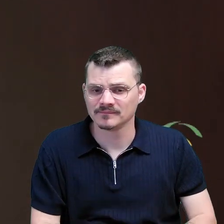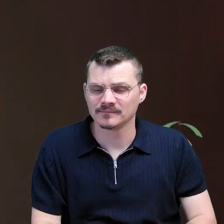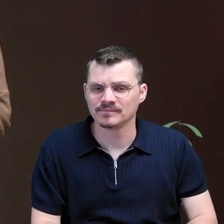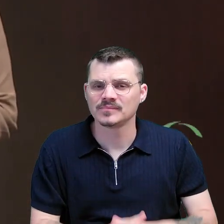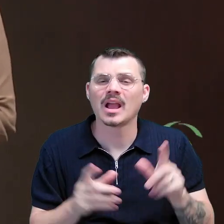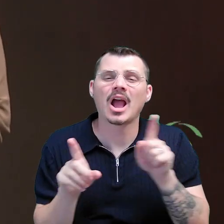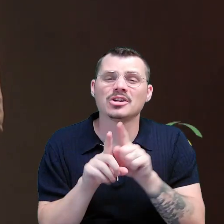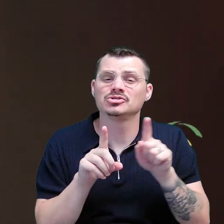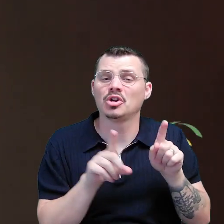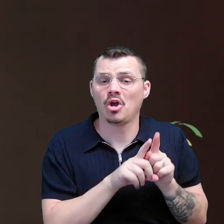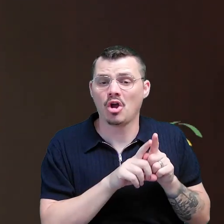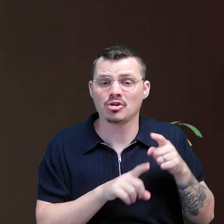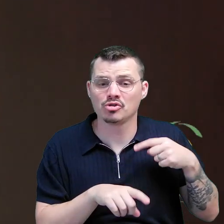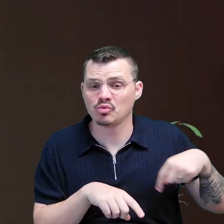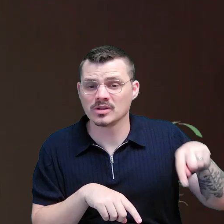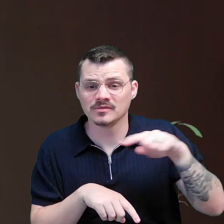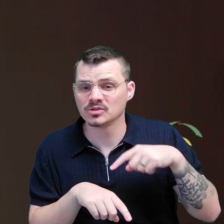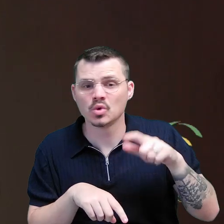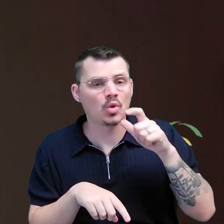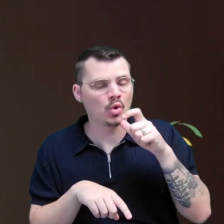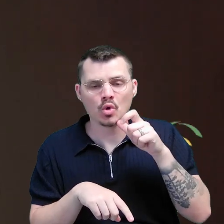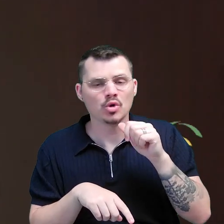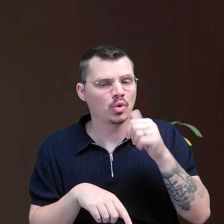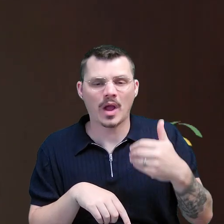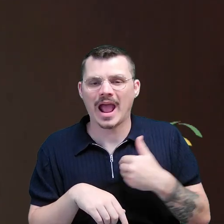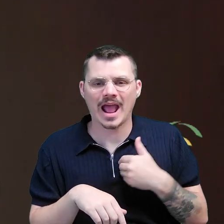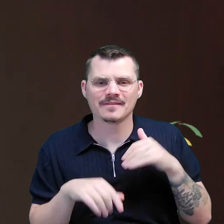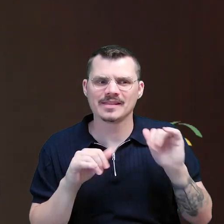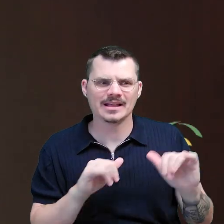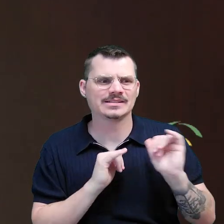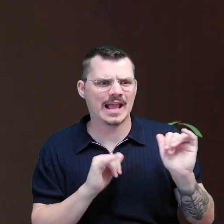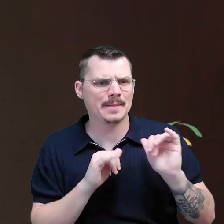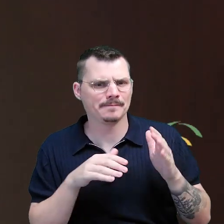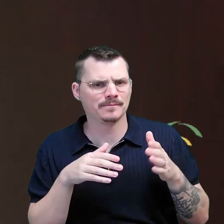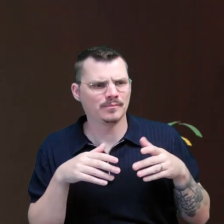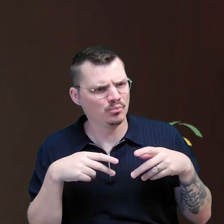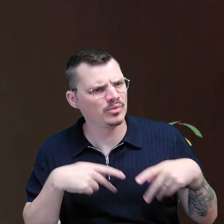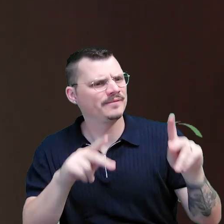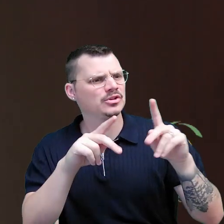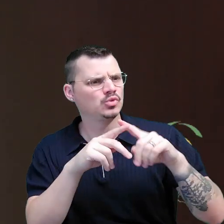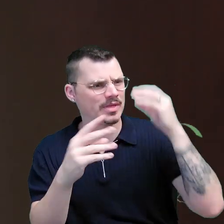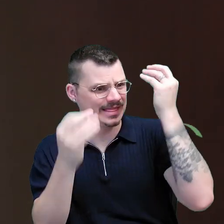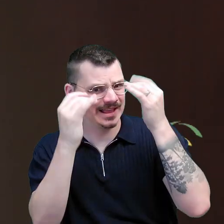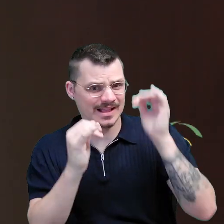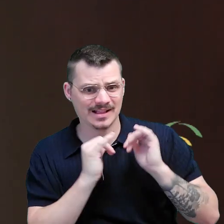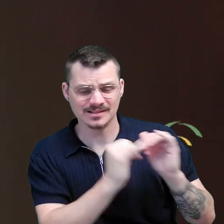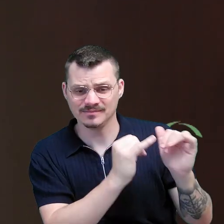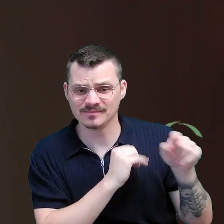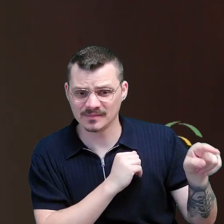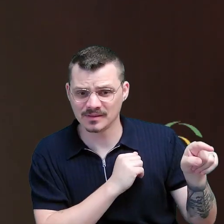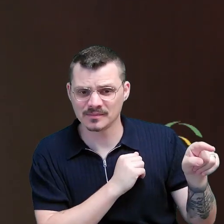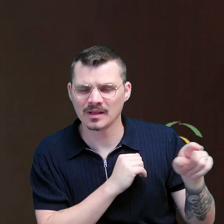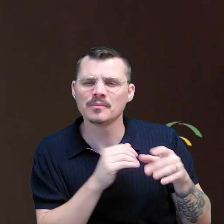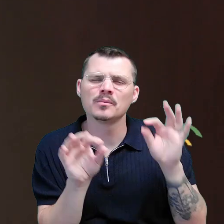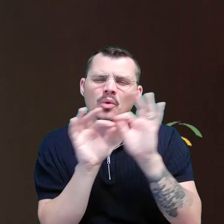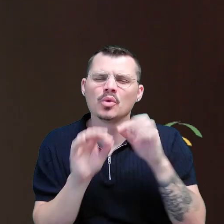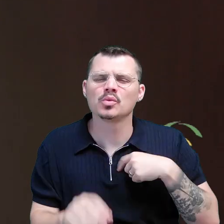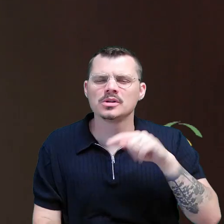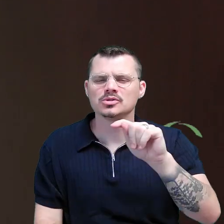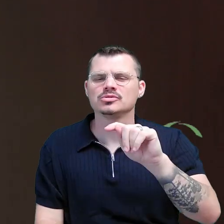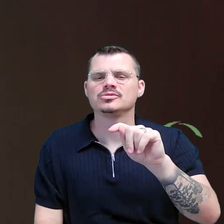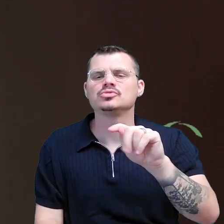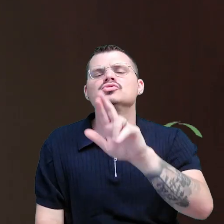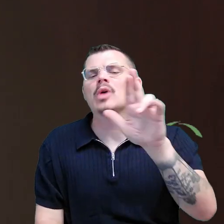As long as the rest of us that don't have the privilege of thinking like they do, at least